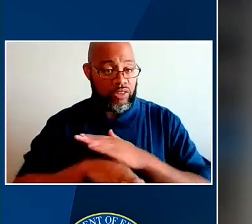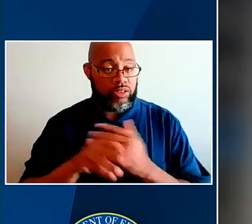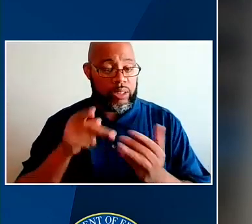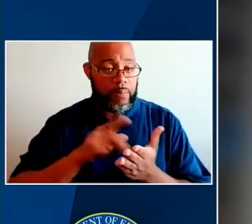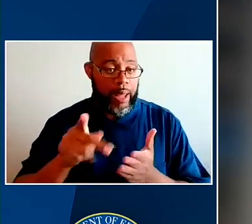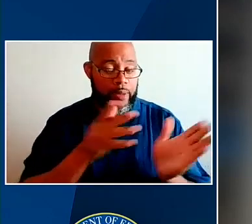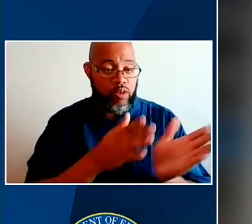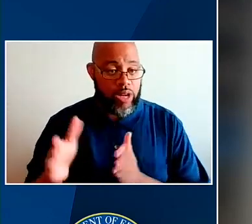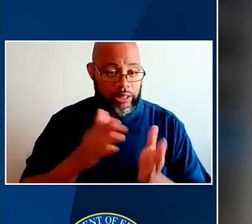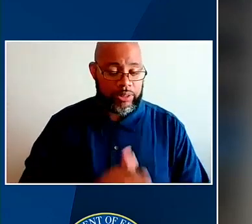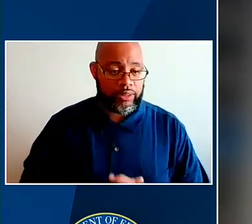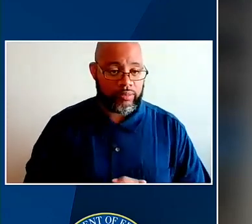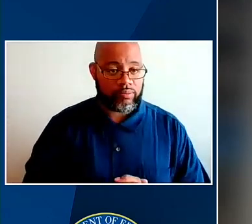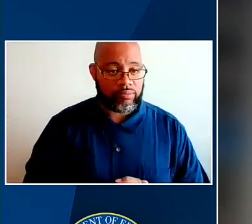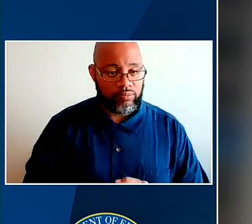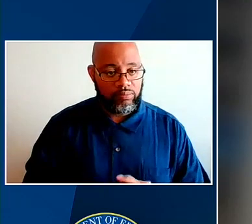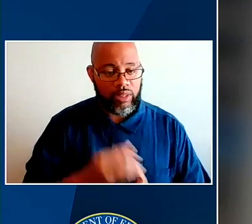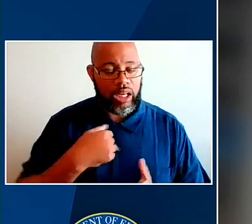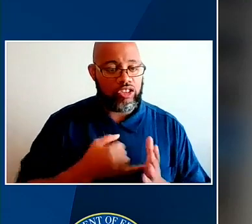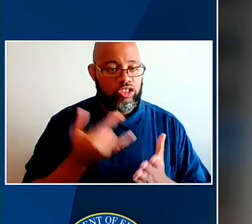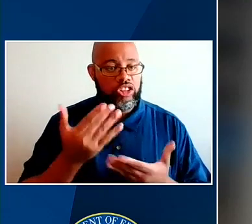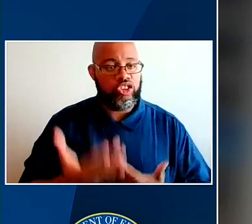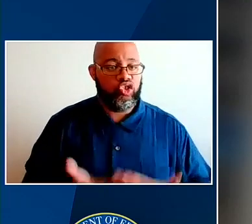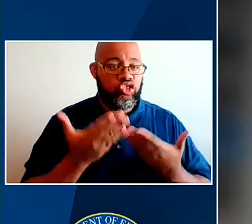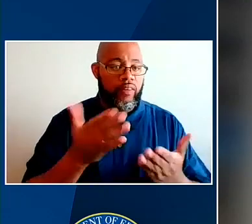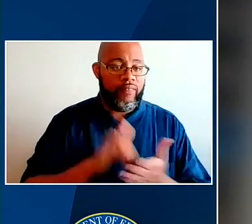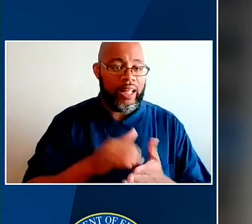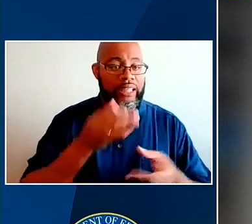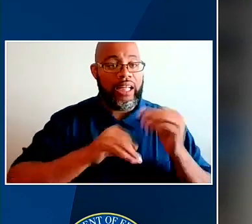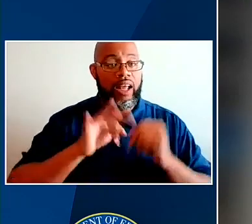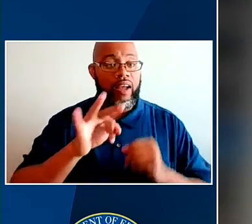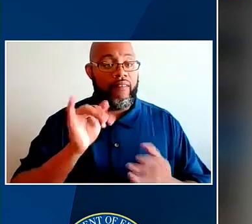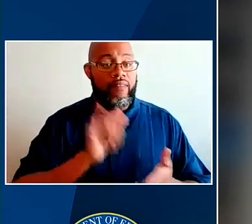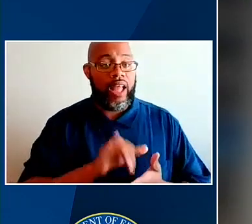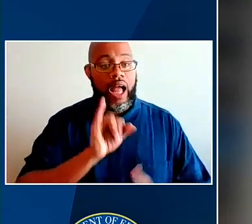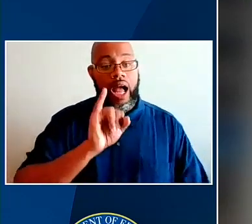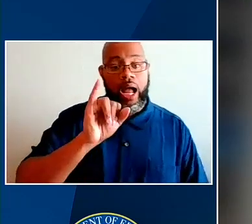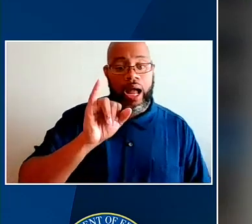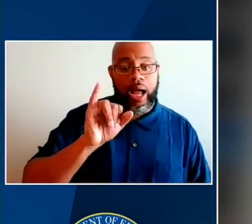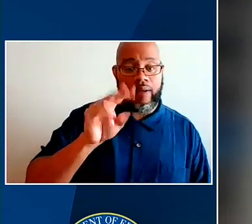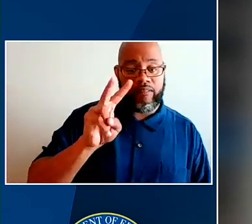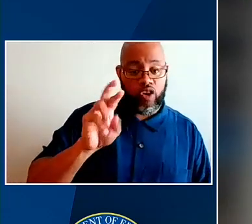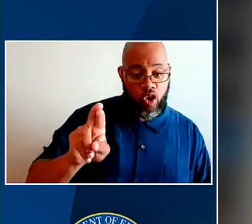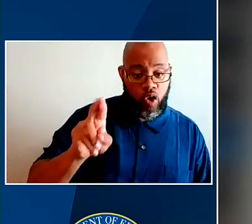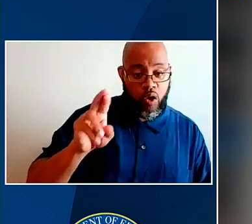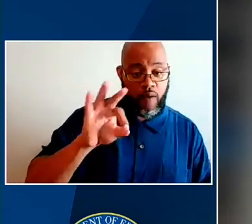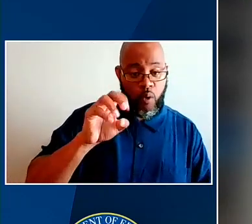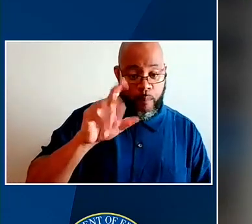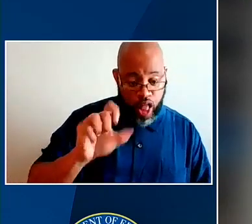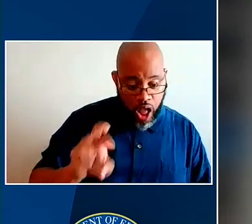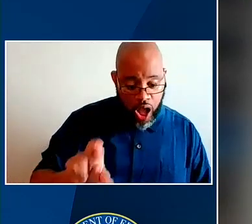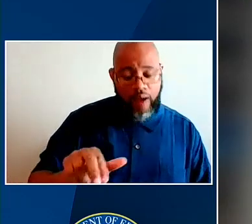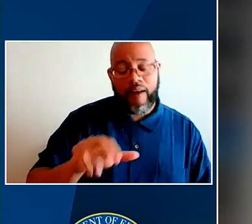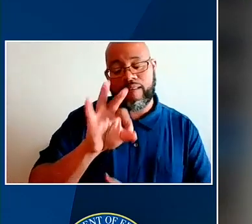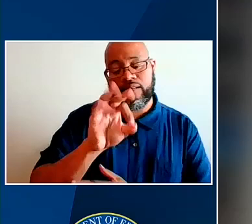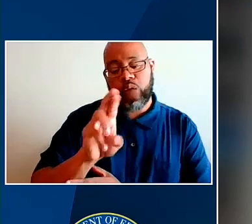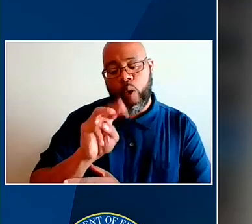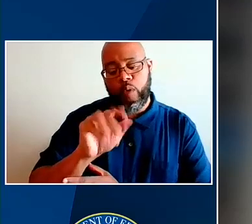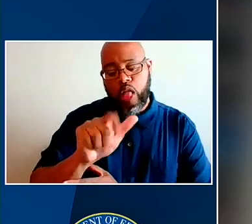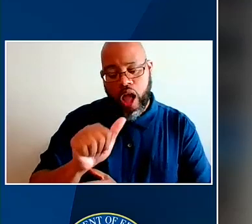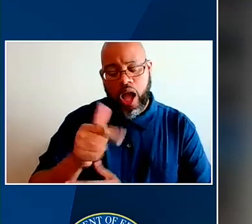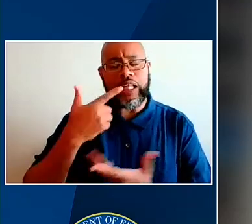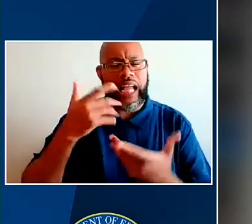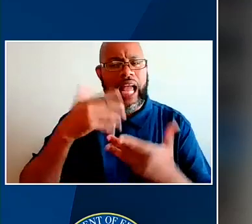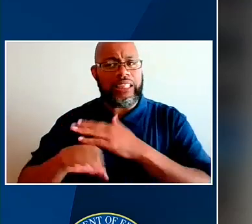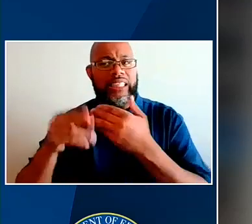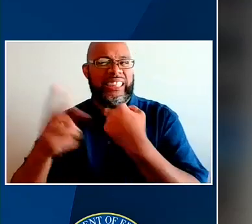arrangements. And I was just suggesting that instead of the kind of IBR formula, we allow them to access the more generous save formula, but it doesn't